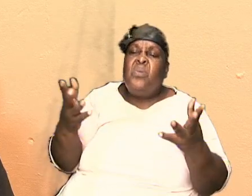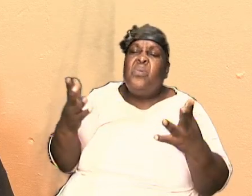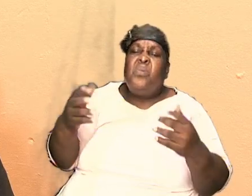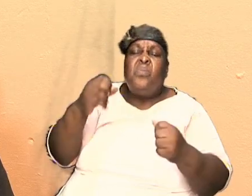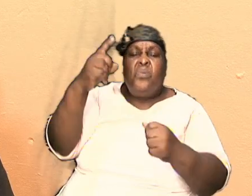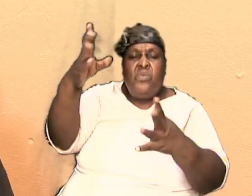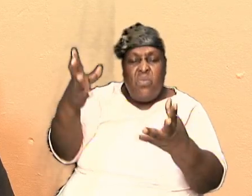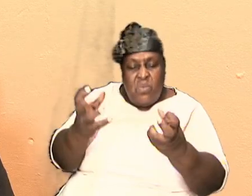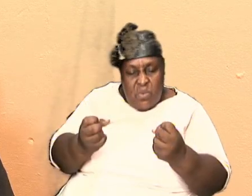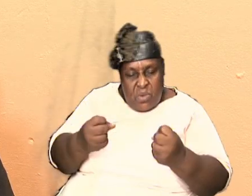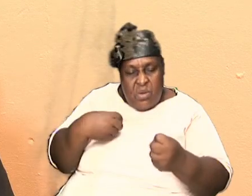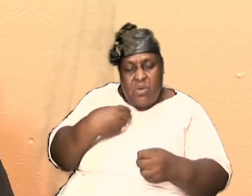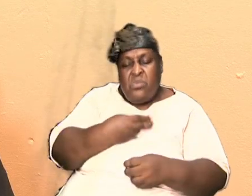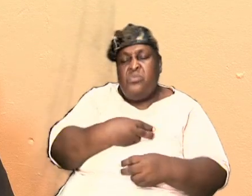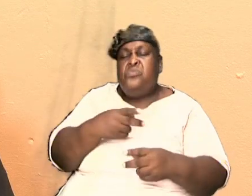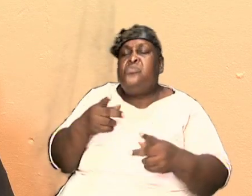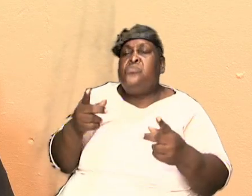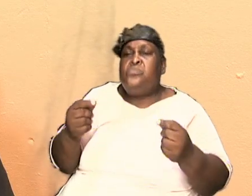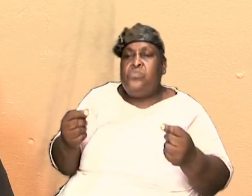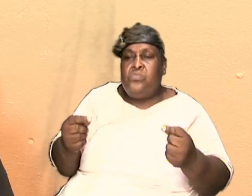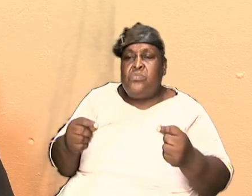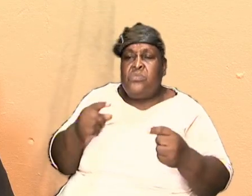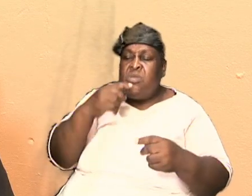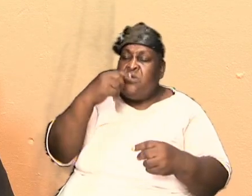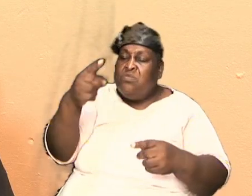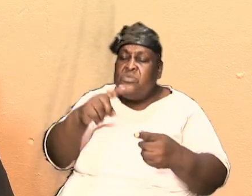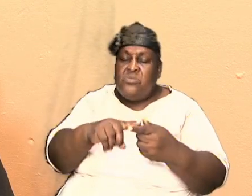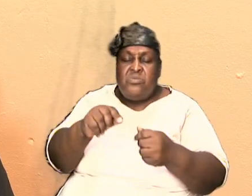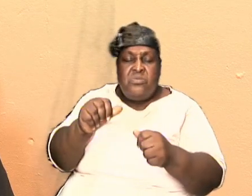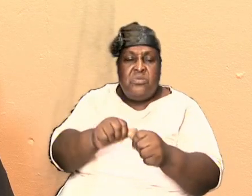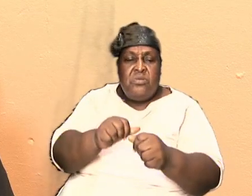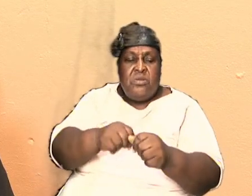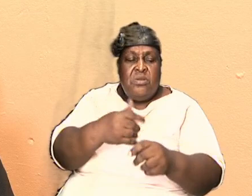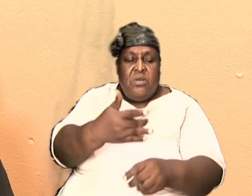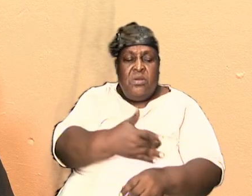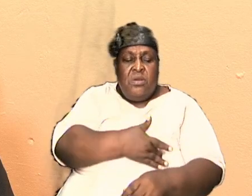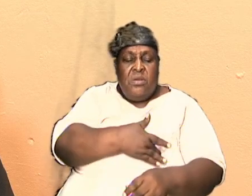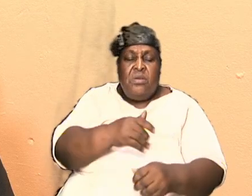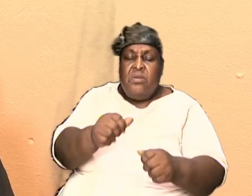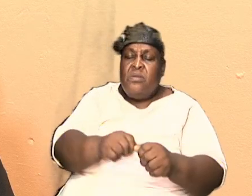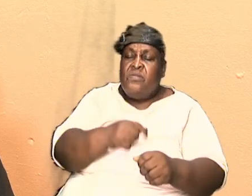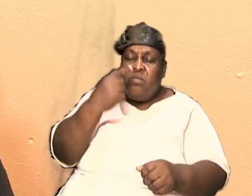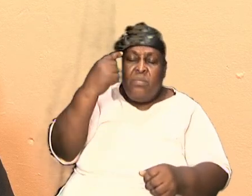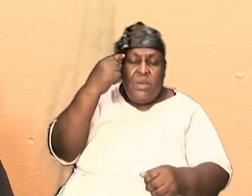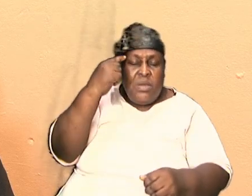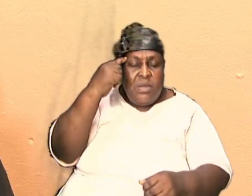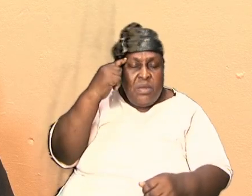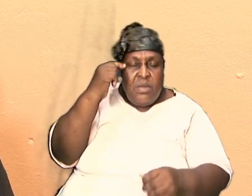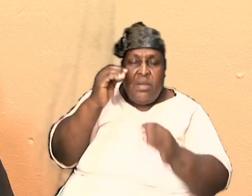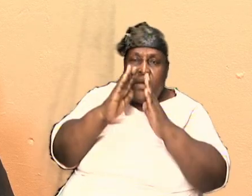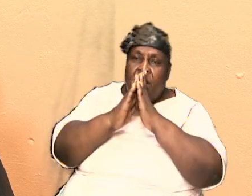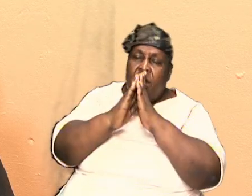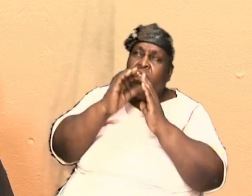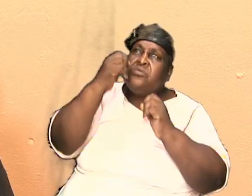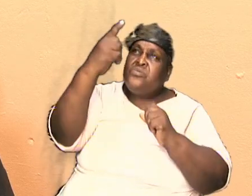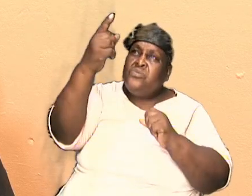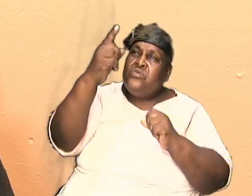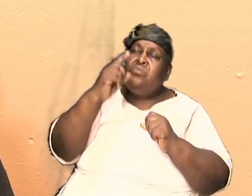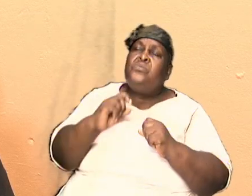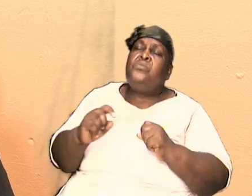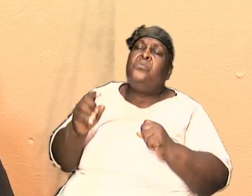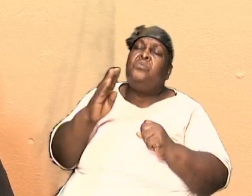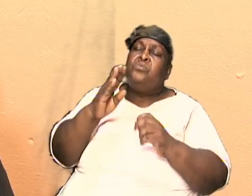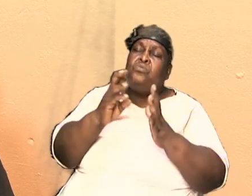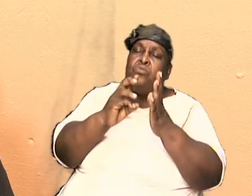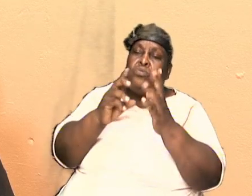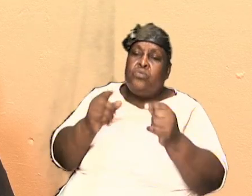to accomplish. We pray, God, that you speak to every heart, speak to every mind, and we ask that you will